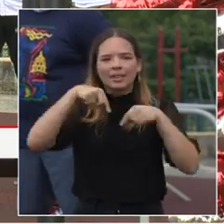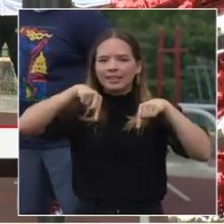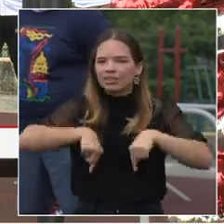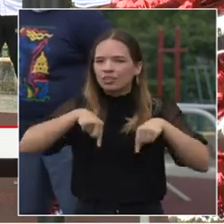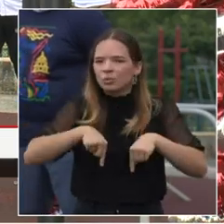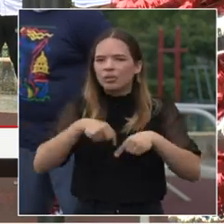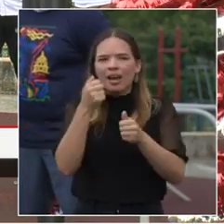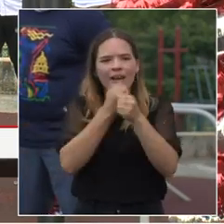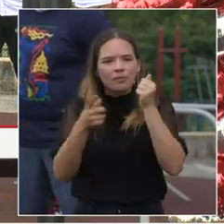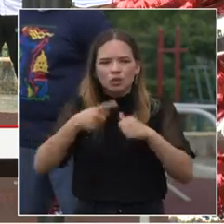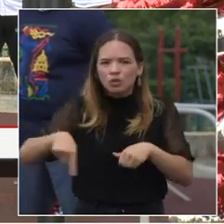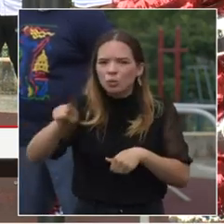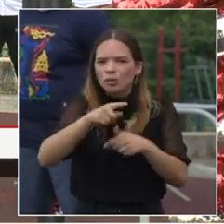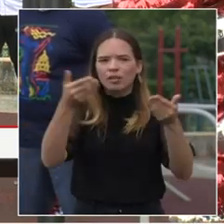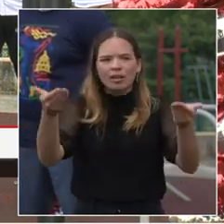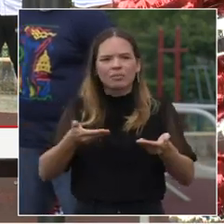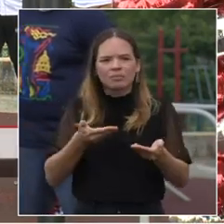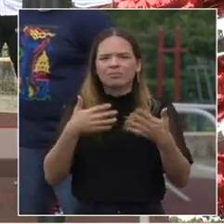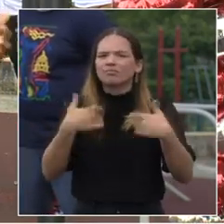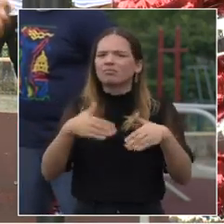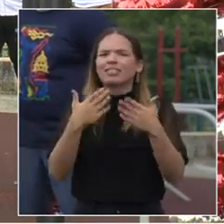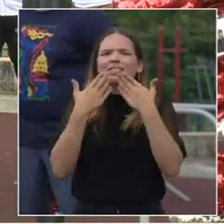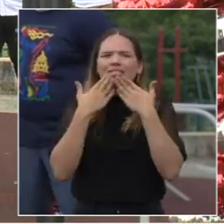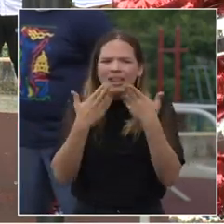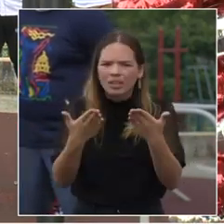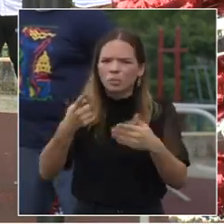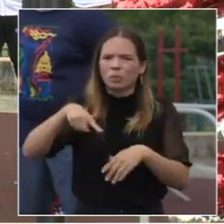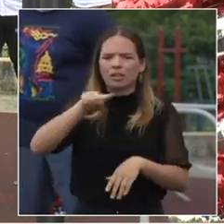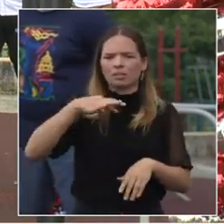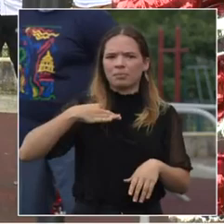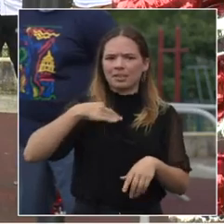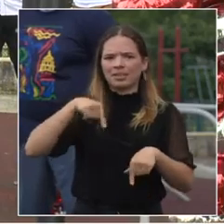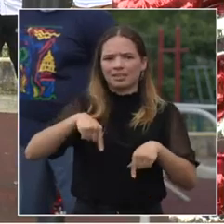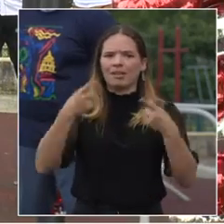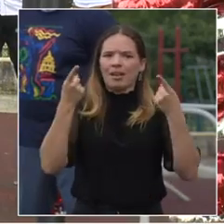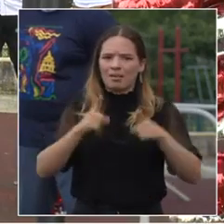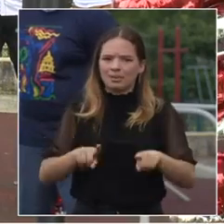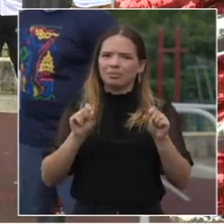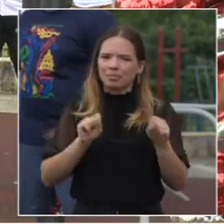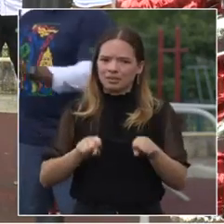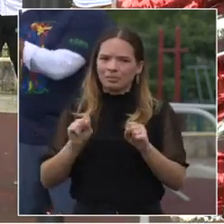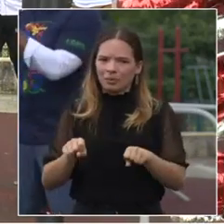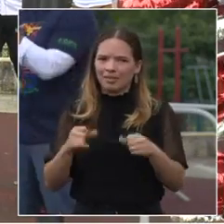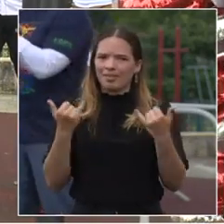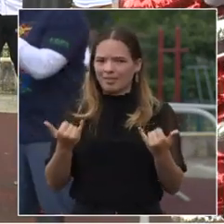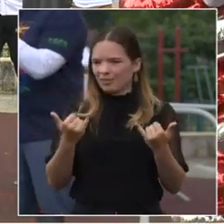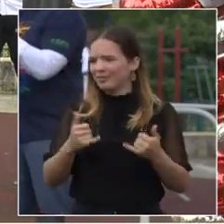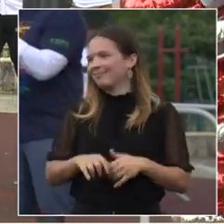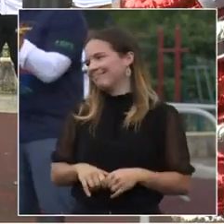a big thank you to all of the volunteers who helped make this event possible today.